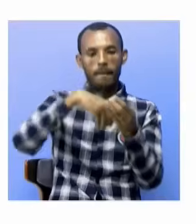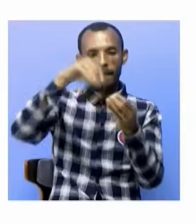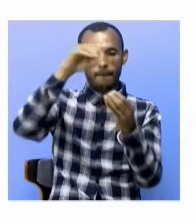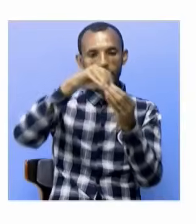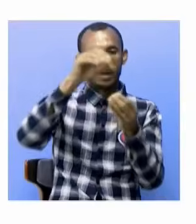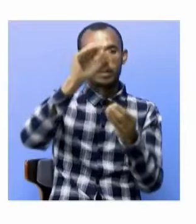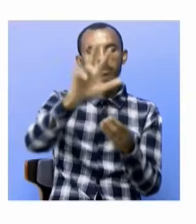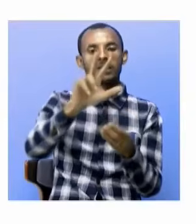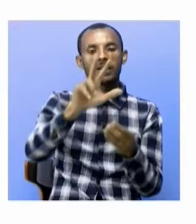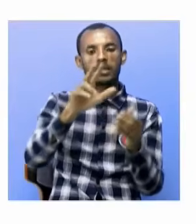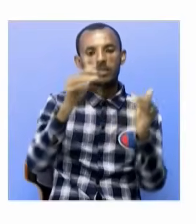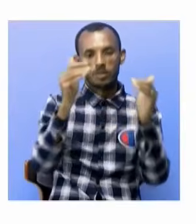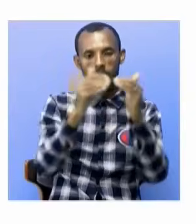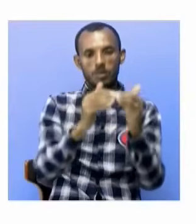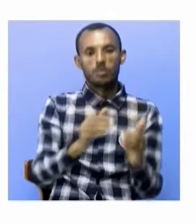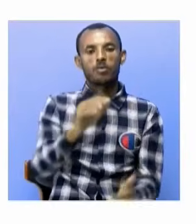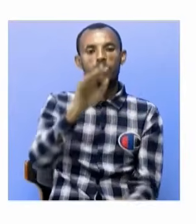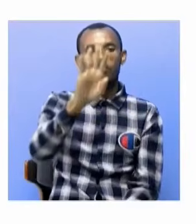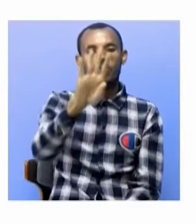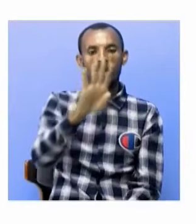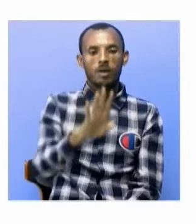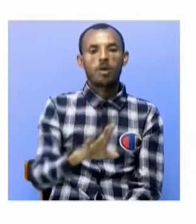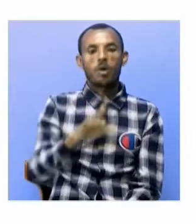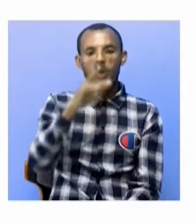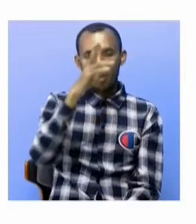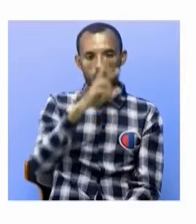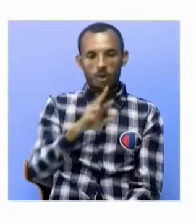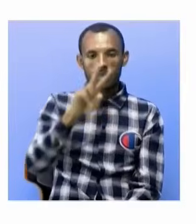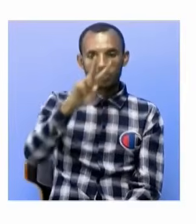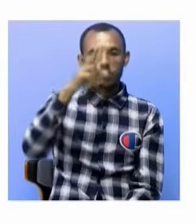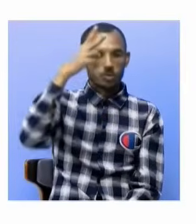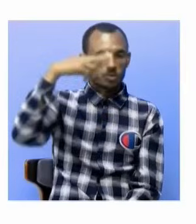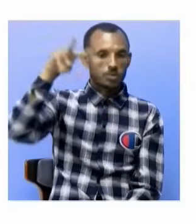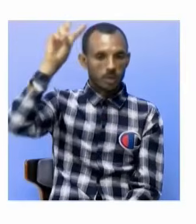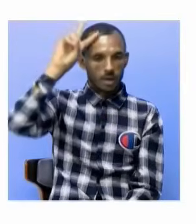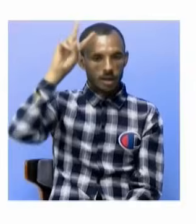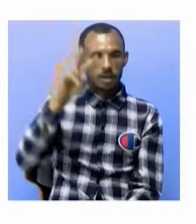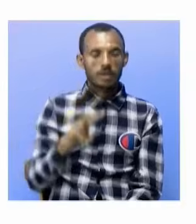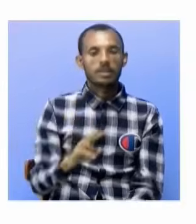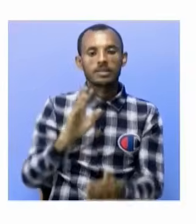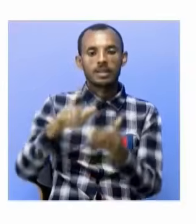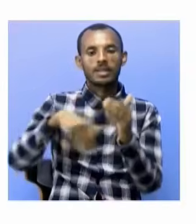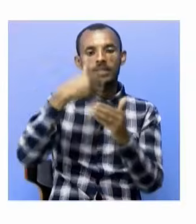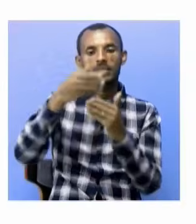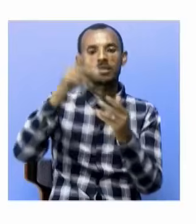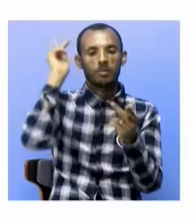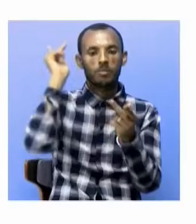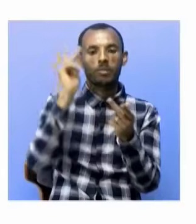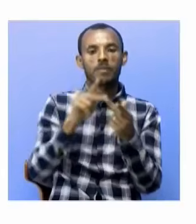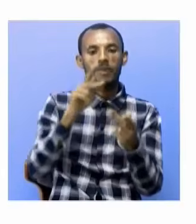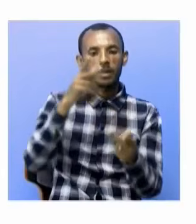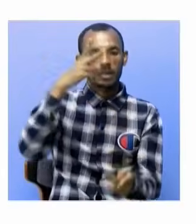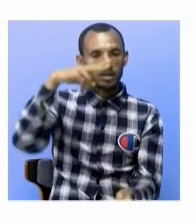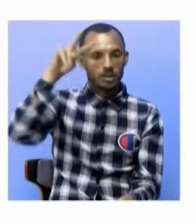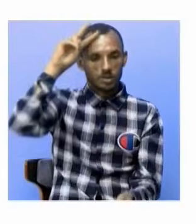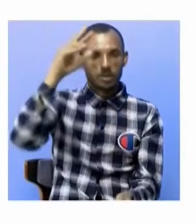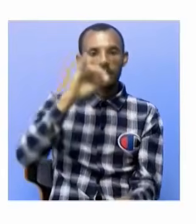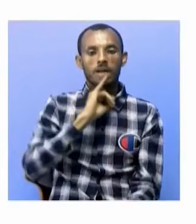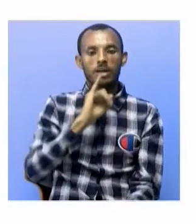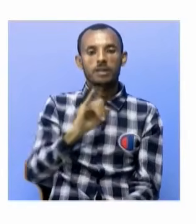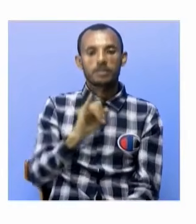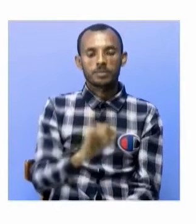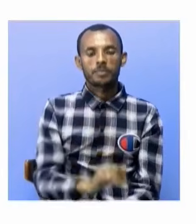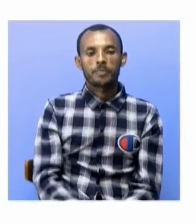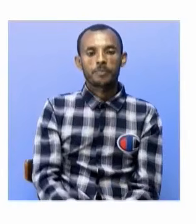is 4, or 2 square. Okay? The next perfect square is